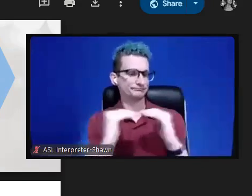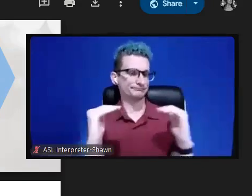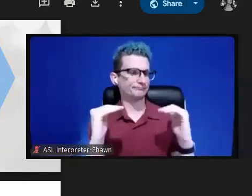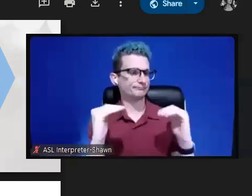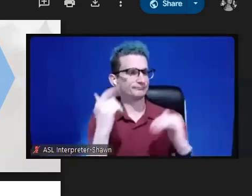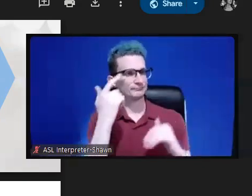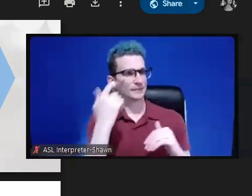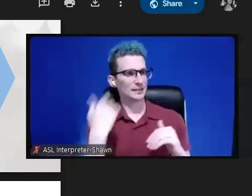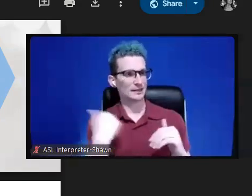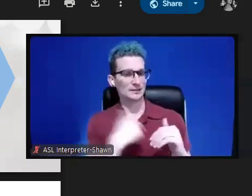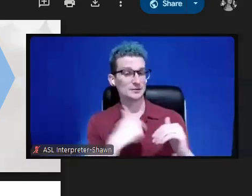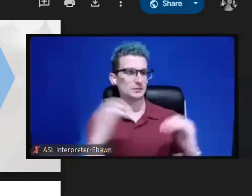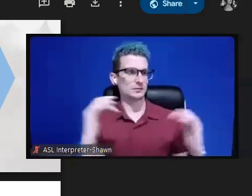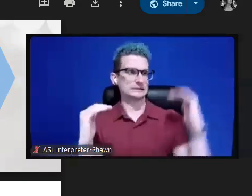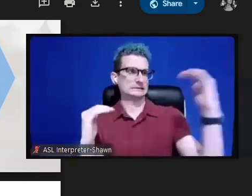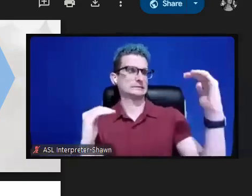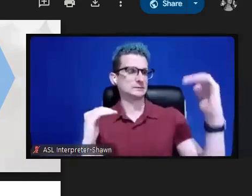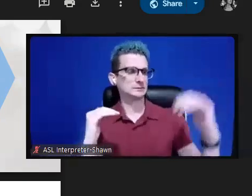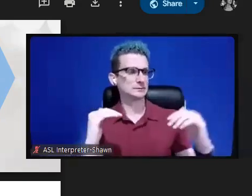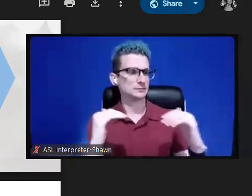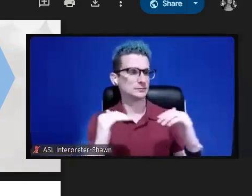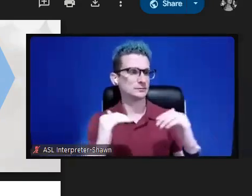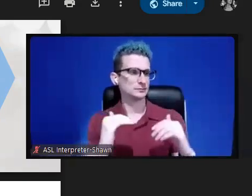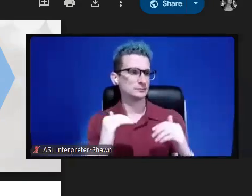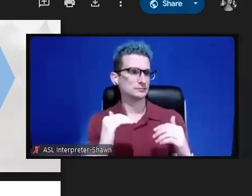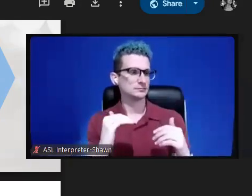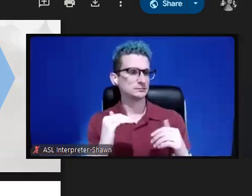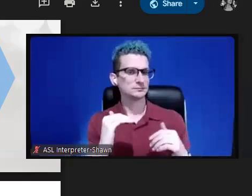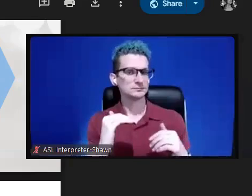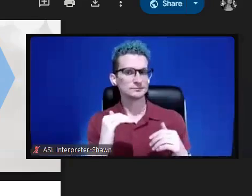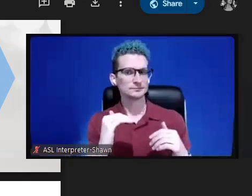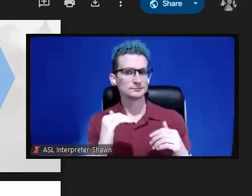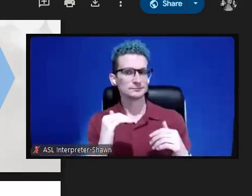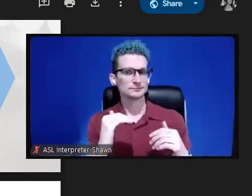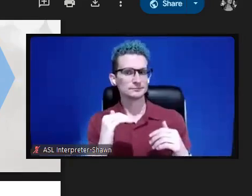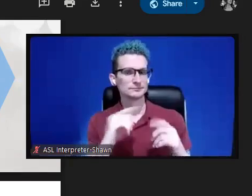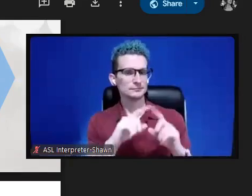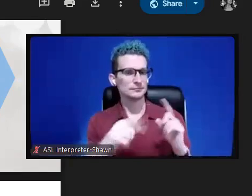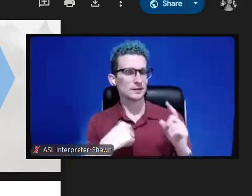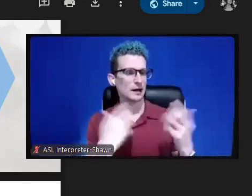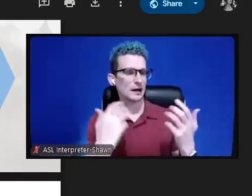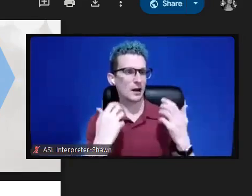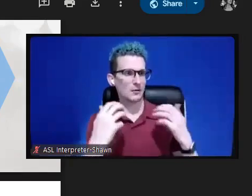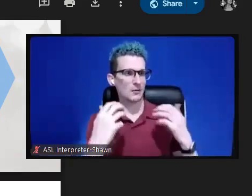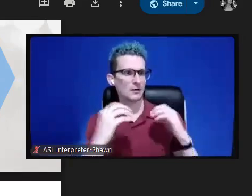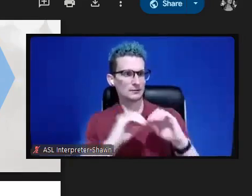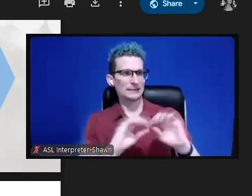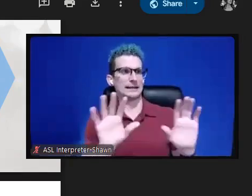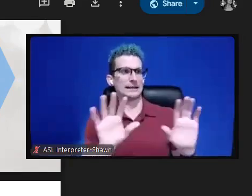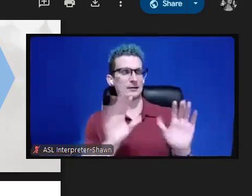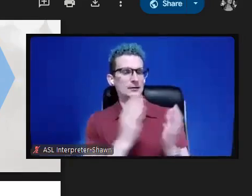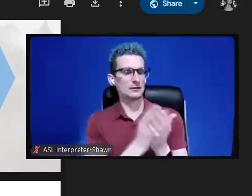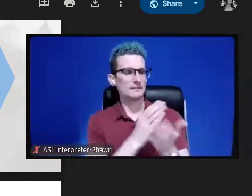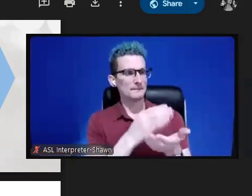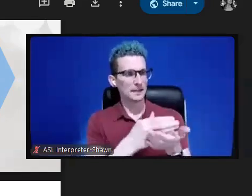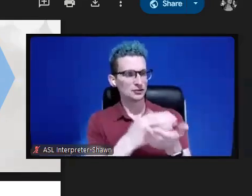overshot with how high it was. But really wanted to be clear that this budget